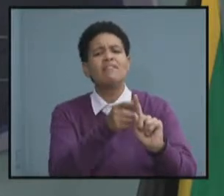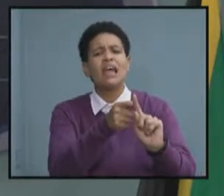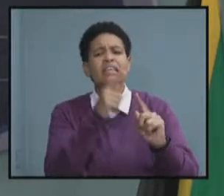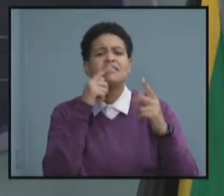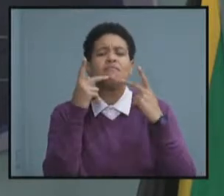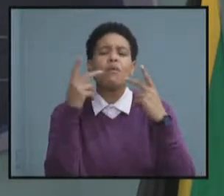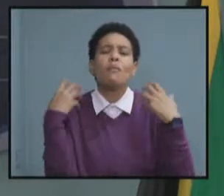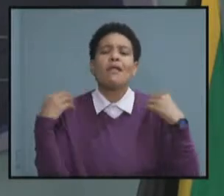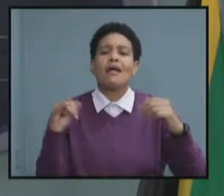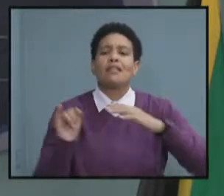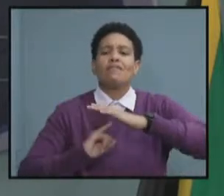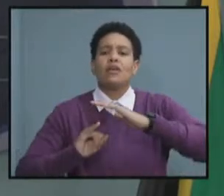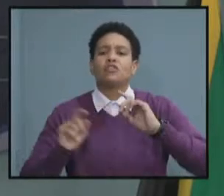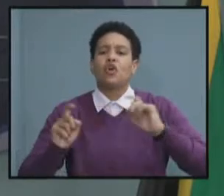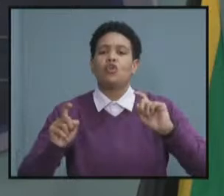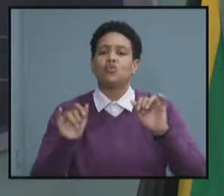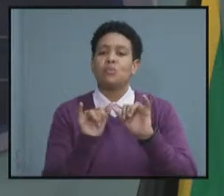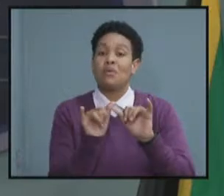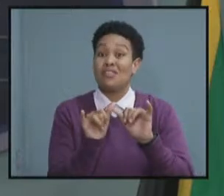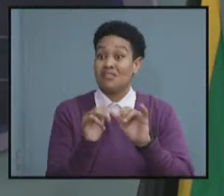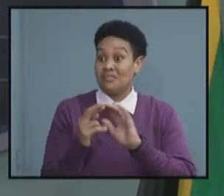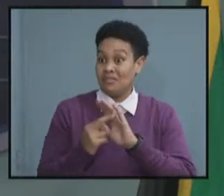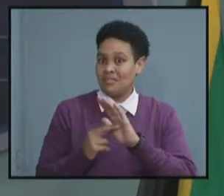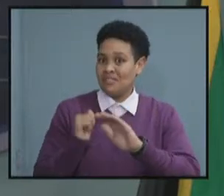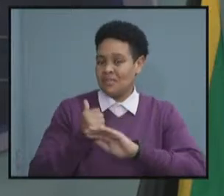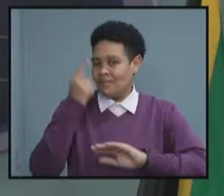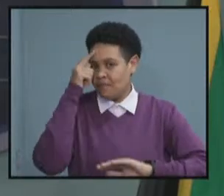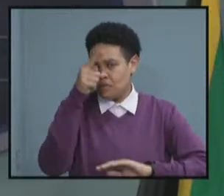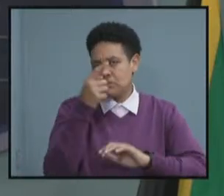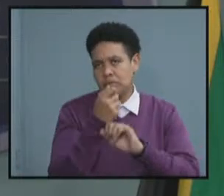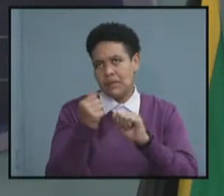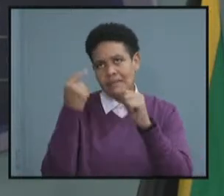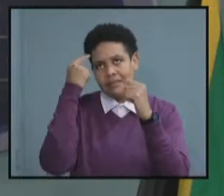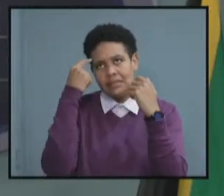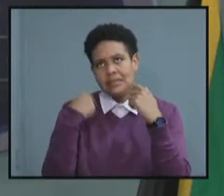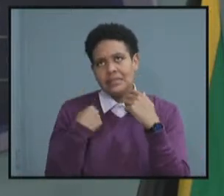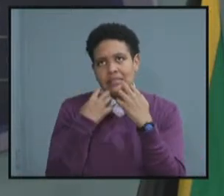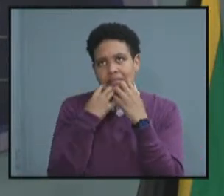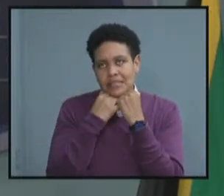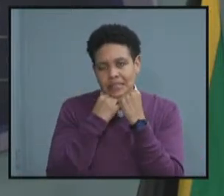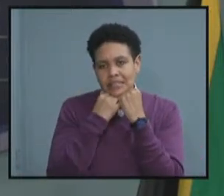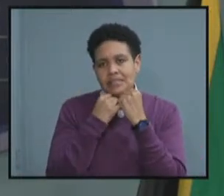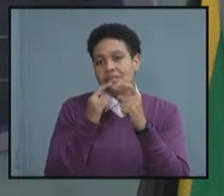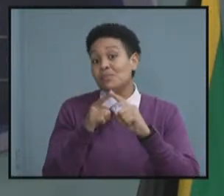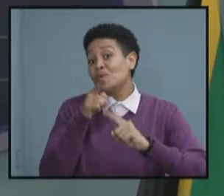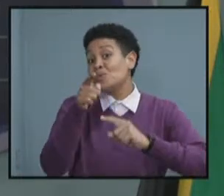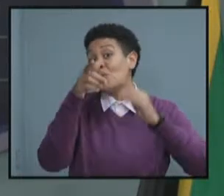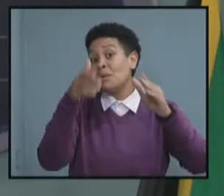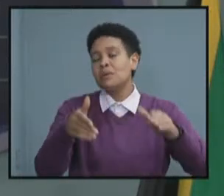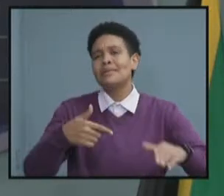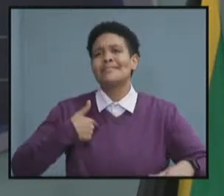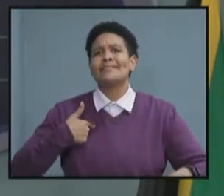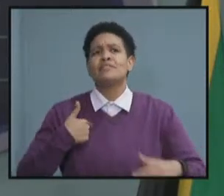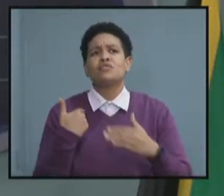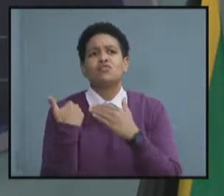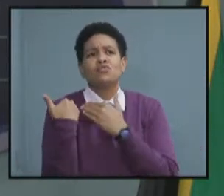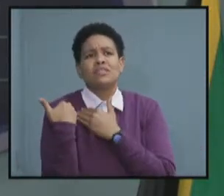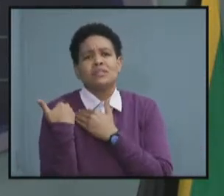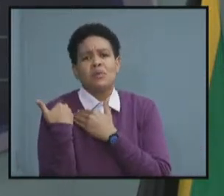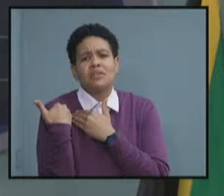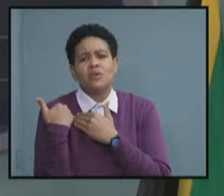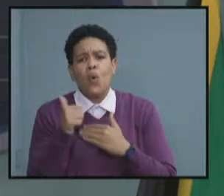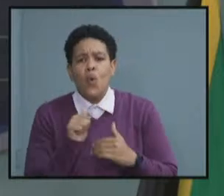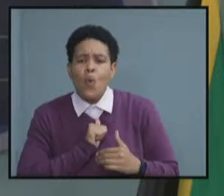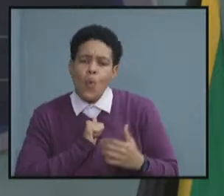public health infection control measures, but also just you as a person taking responsibility for your own